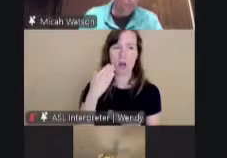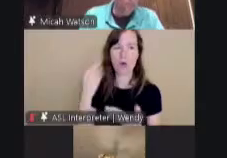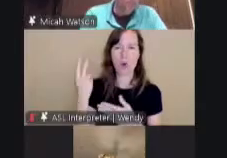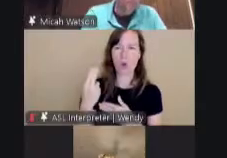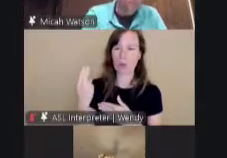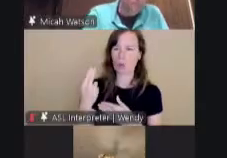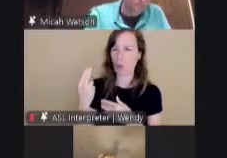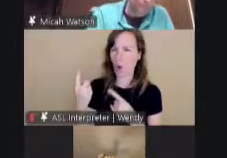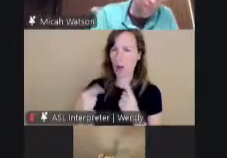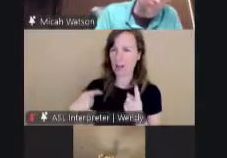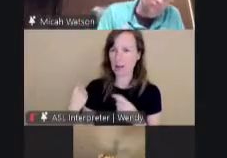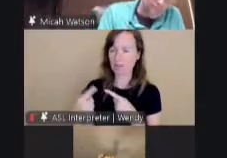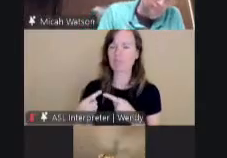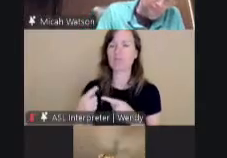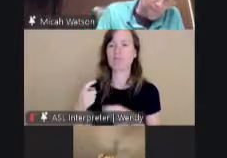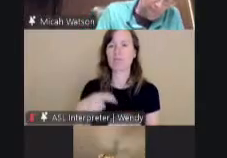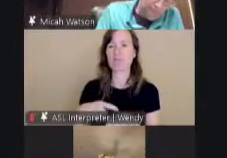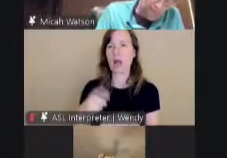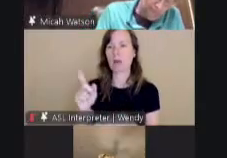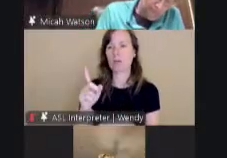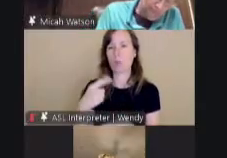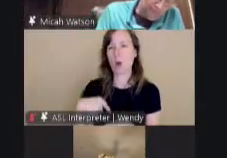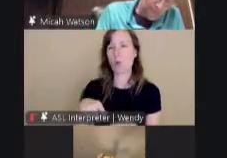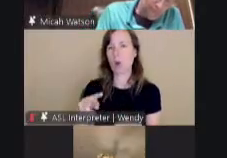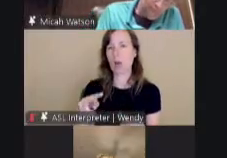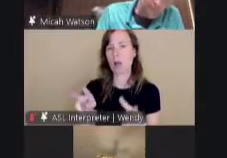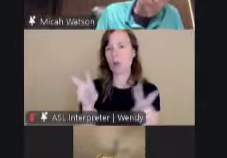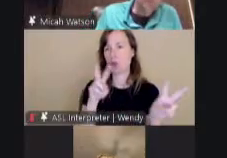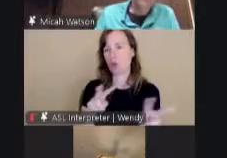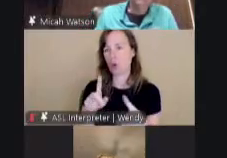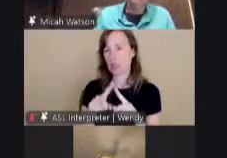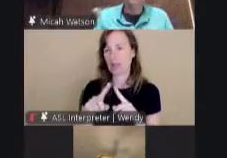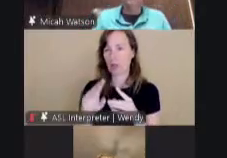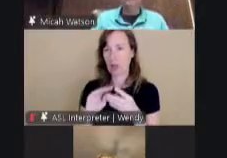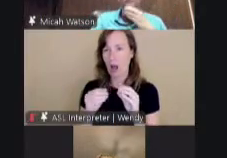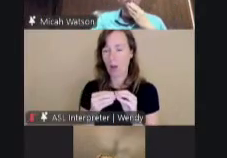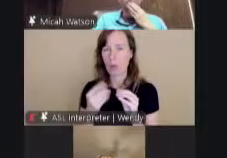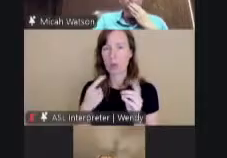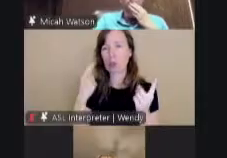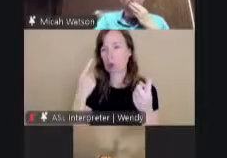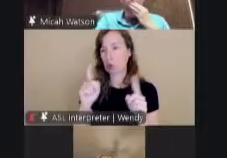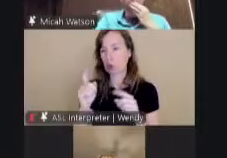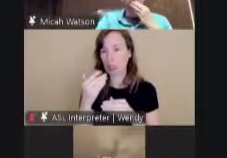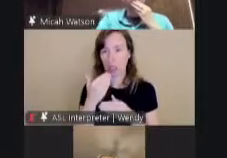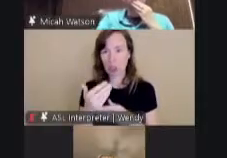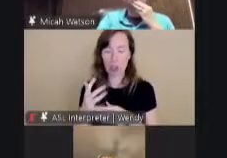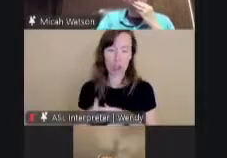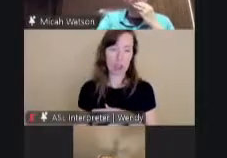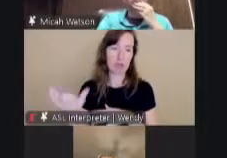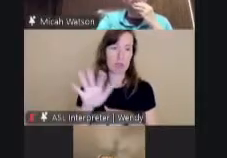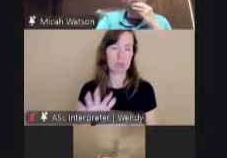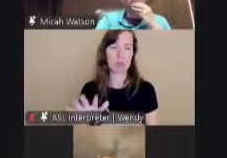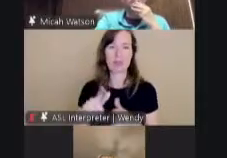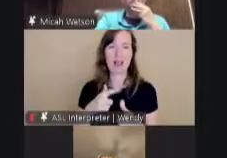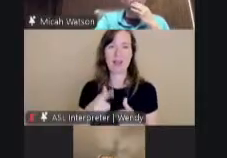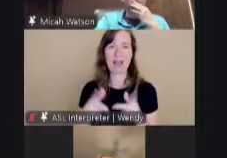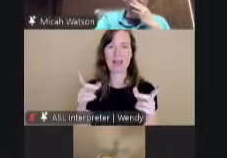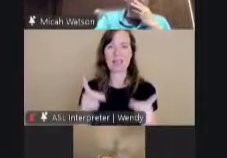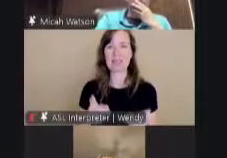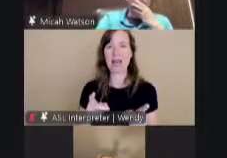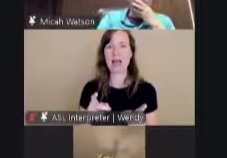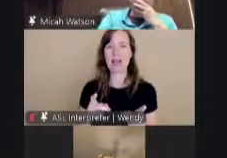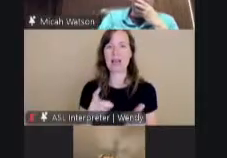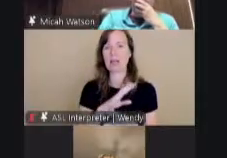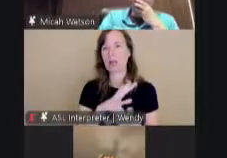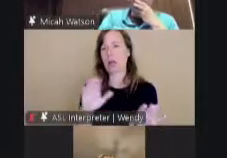been times where we've looked at all of these budget numbers and agreed that they're all good, and then decided not to